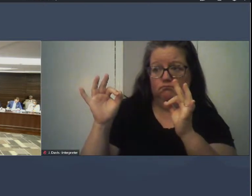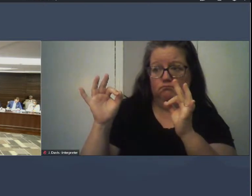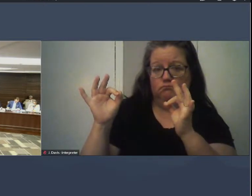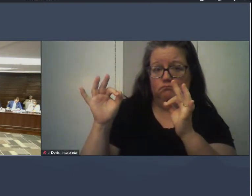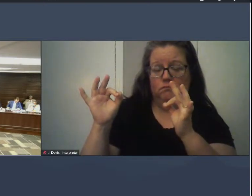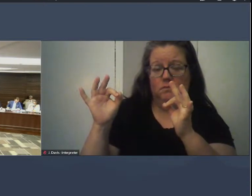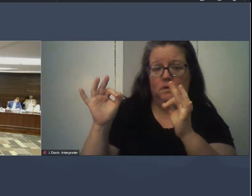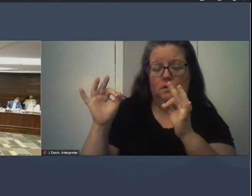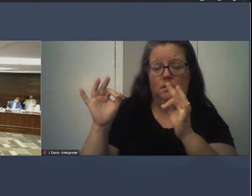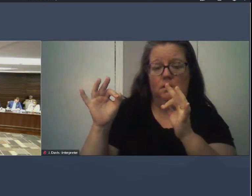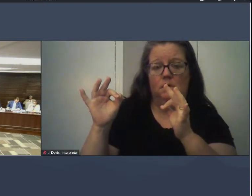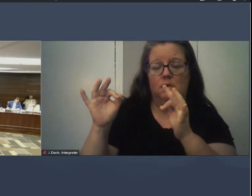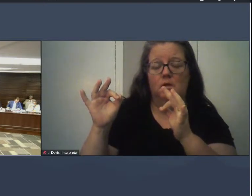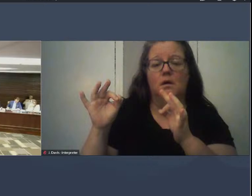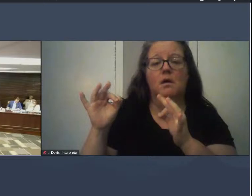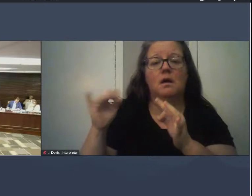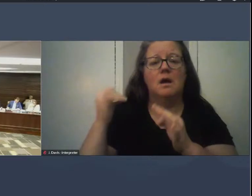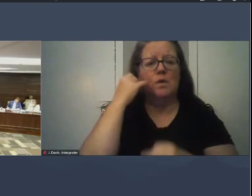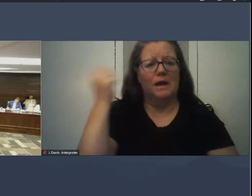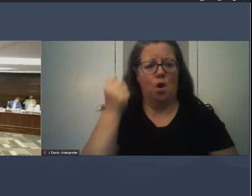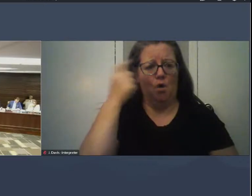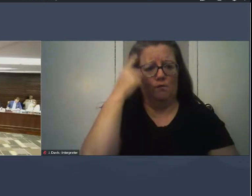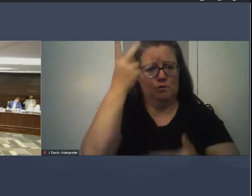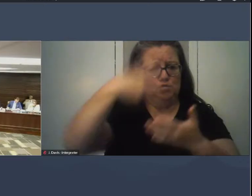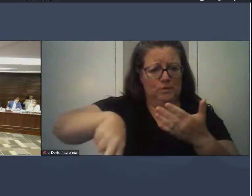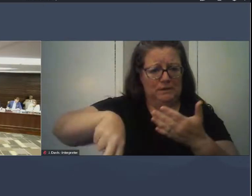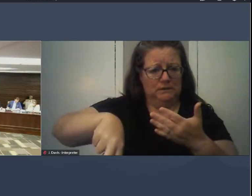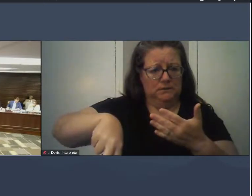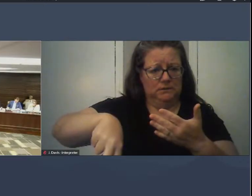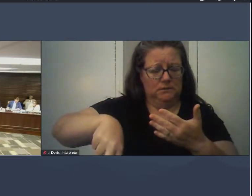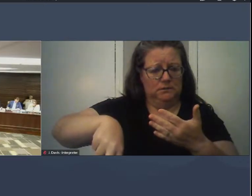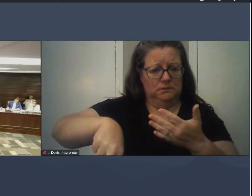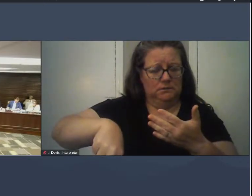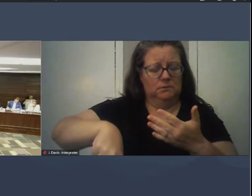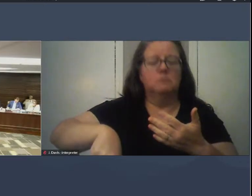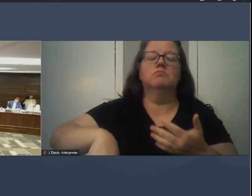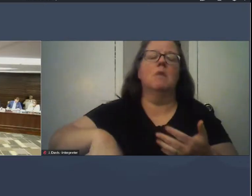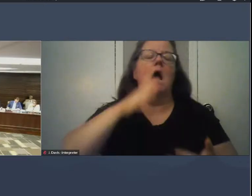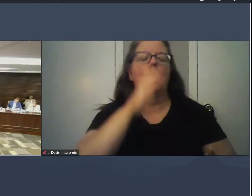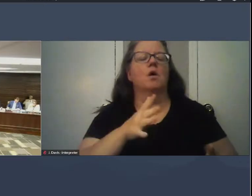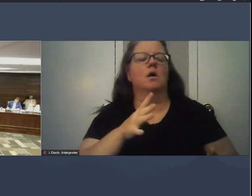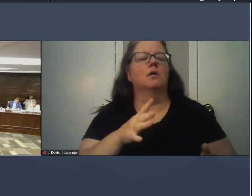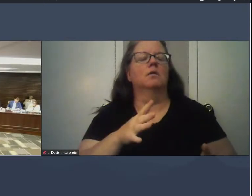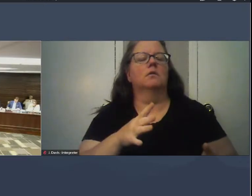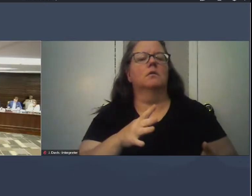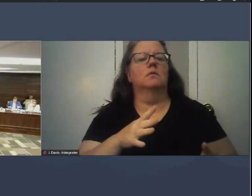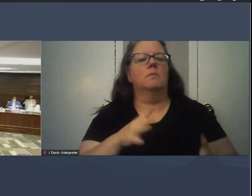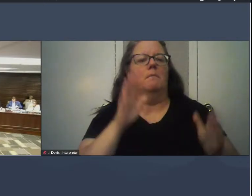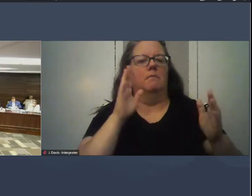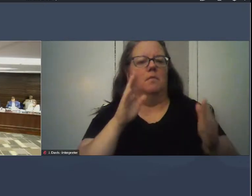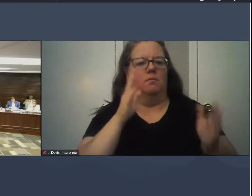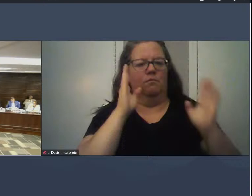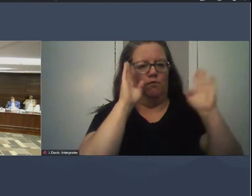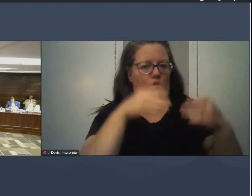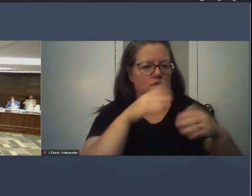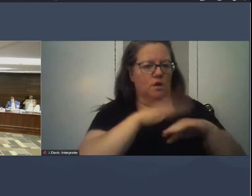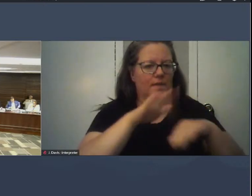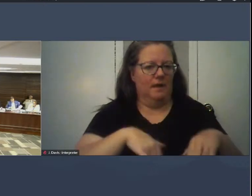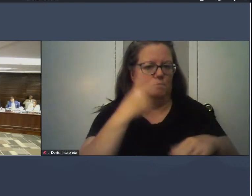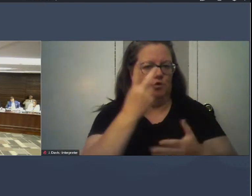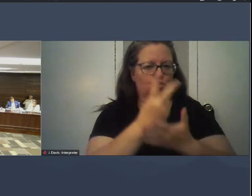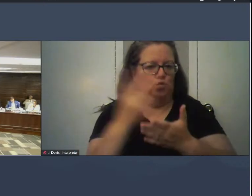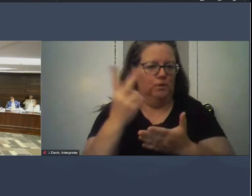if we hold, can the hold be 2 weeks? Yes, ma'am. I'll entertain a motion at that point, and probably without objection, for a hold for 2